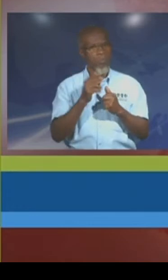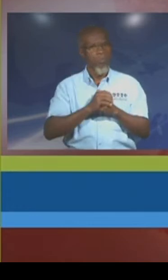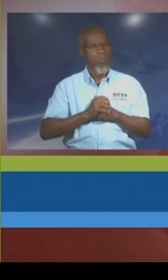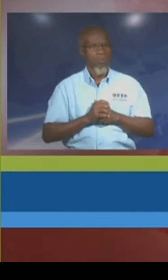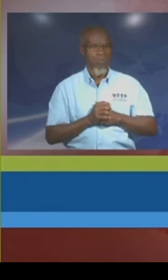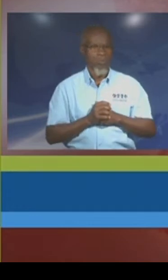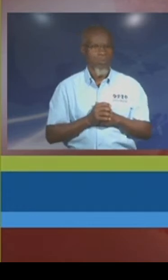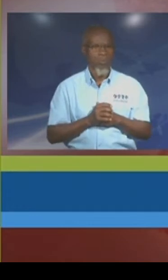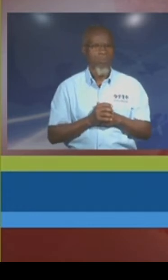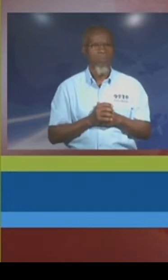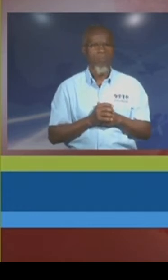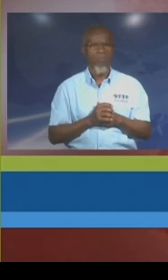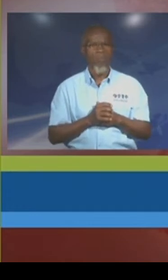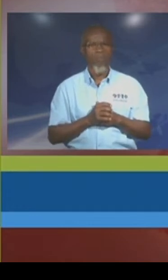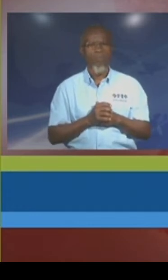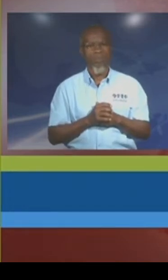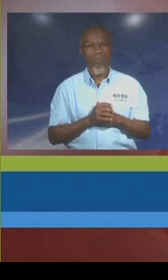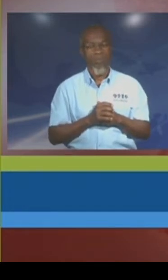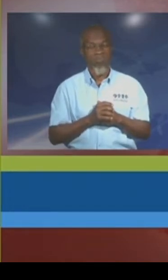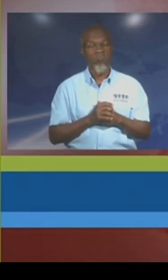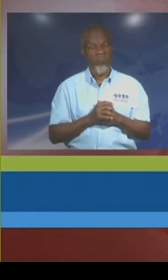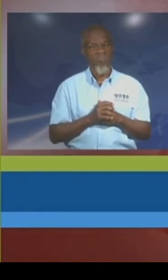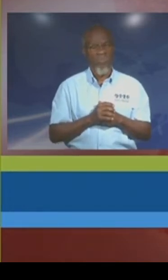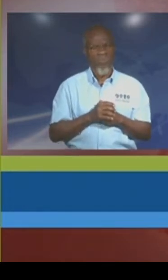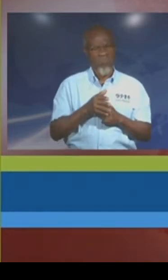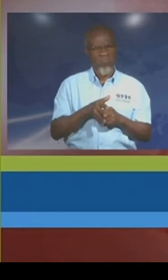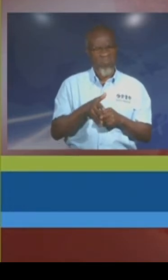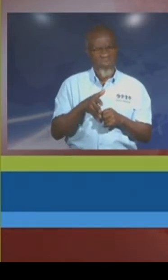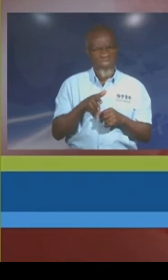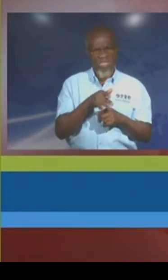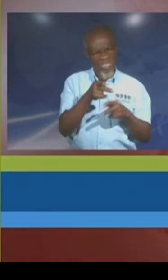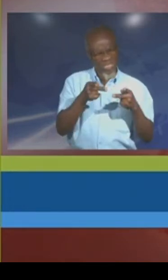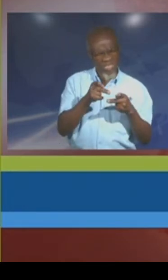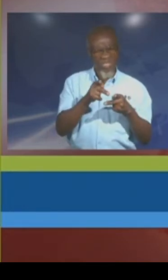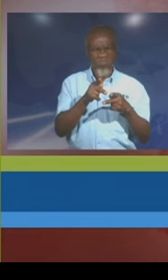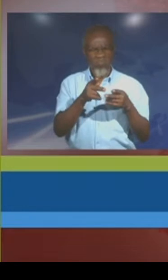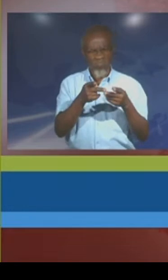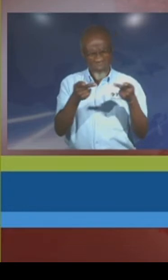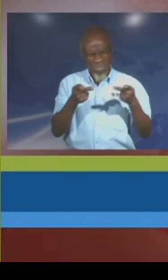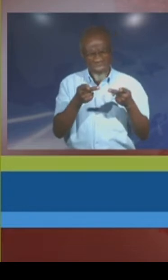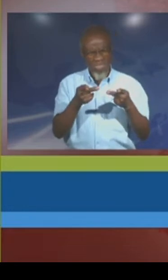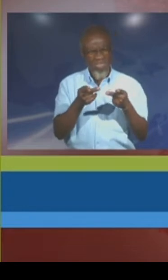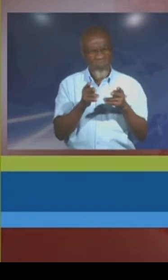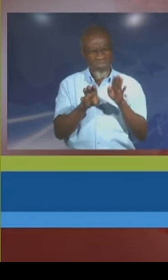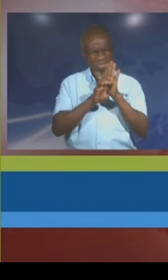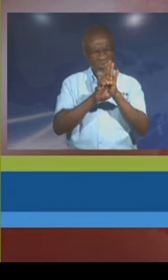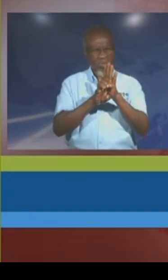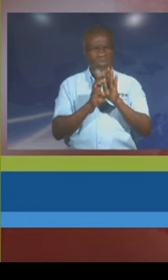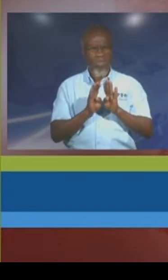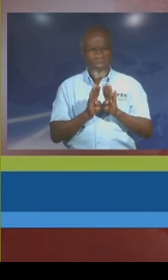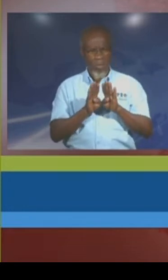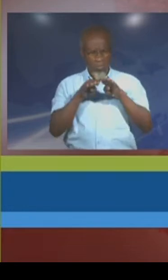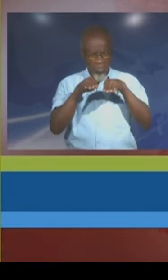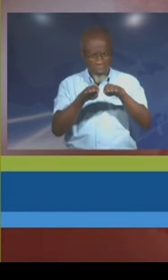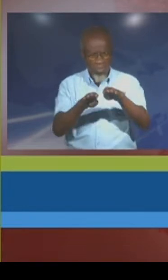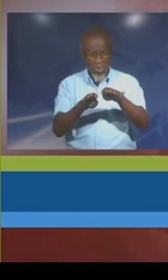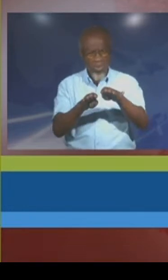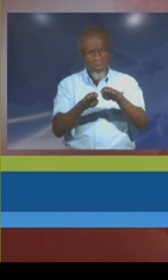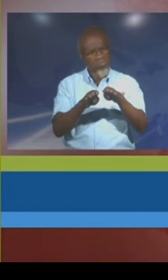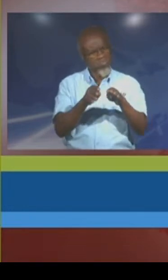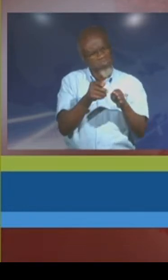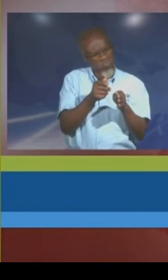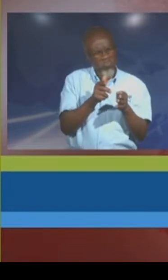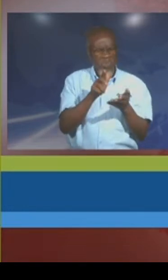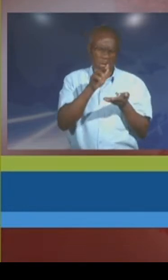the same setting you can have varying levels of risk. So this is a beach from the picture. If you go left to right, you see lower risk, and you could